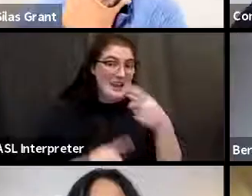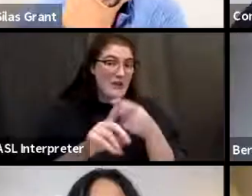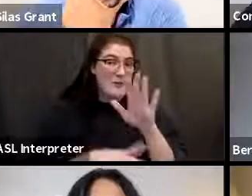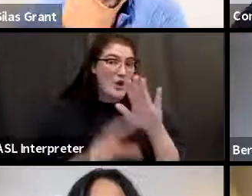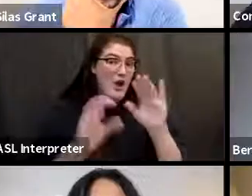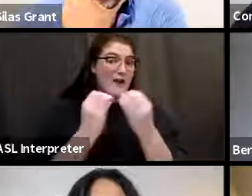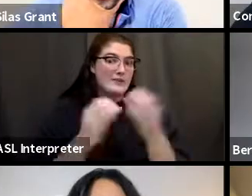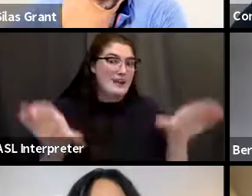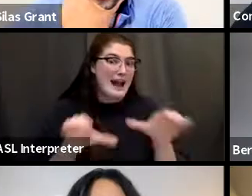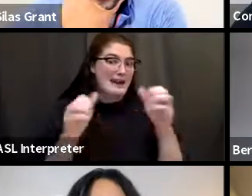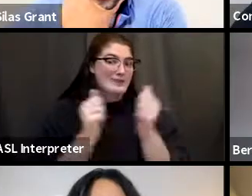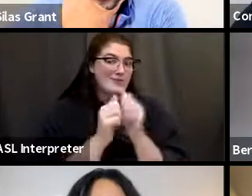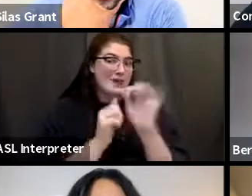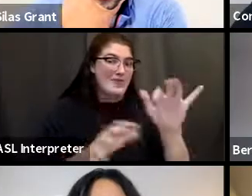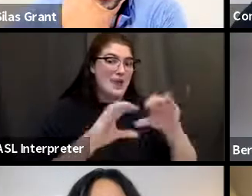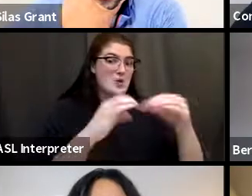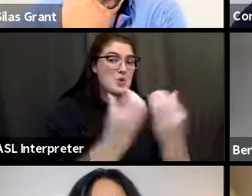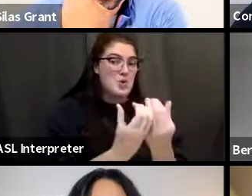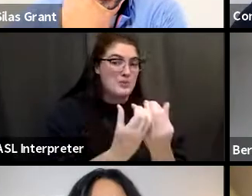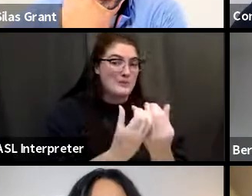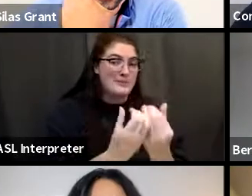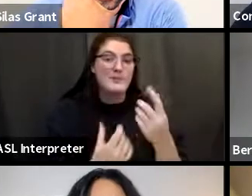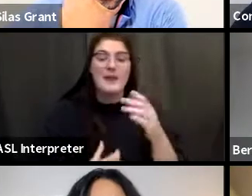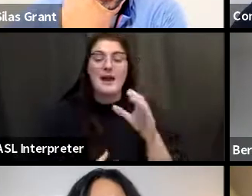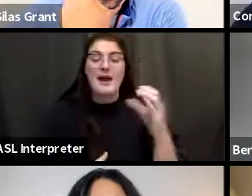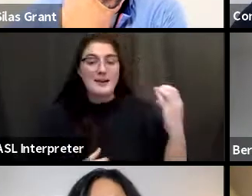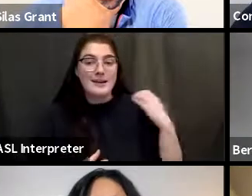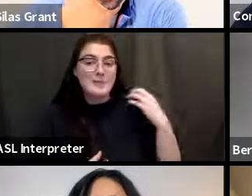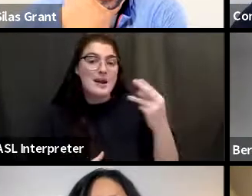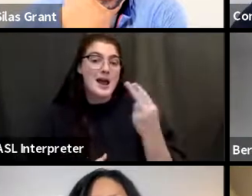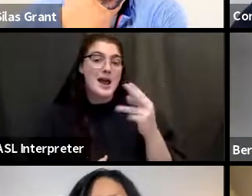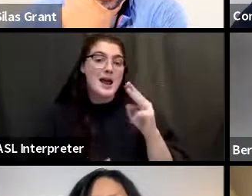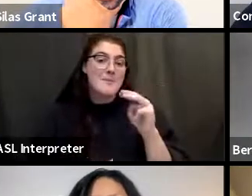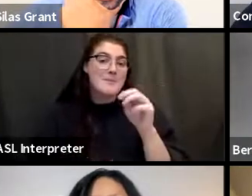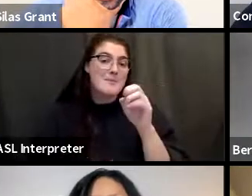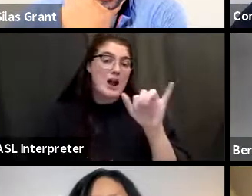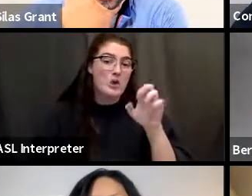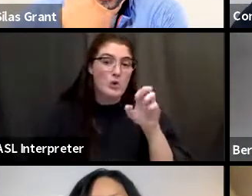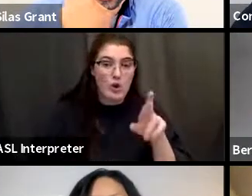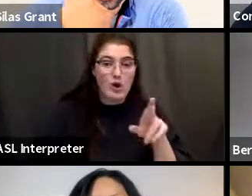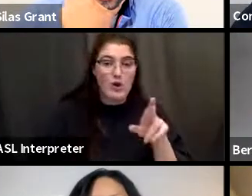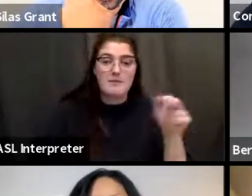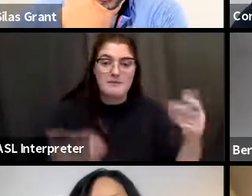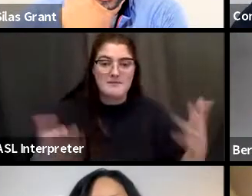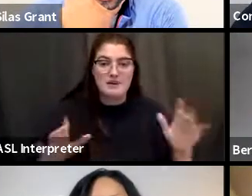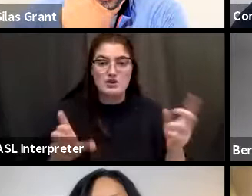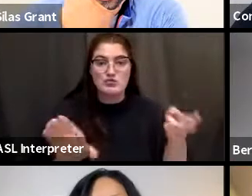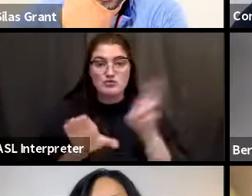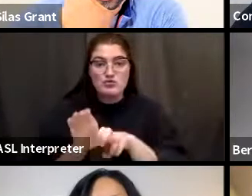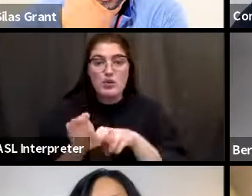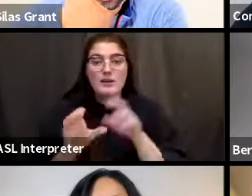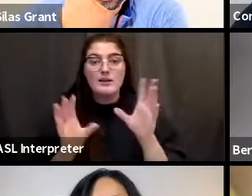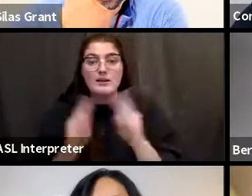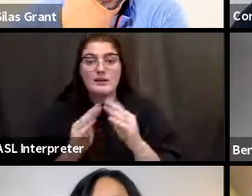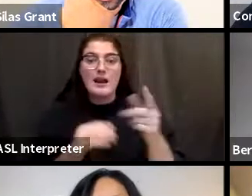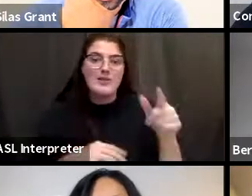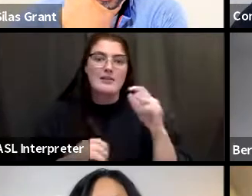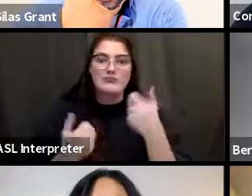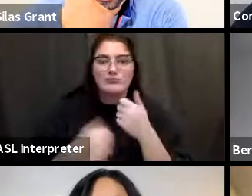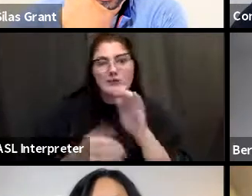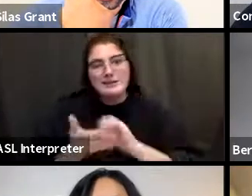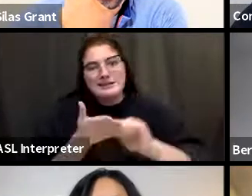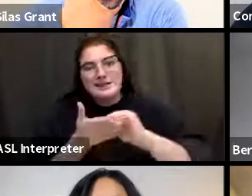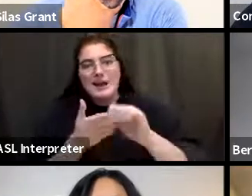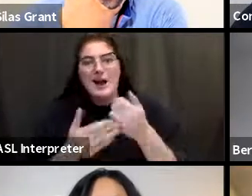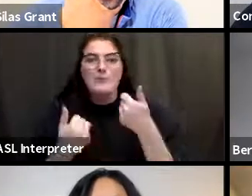I mean, they've had several meetings with Captain Muriel has attended, working with the OAG, getting services in there to clean it up and try to create that environment, makes